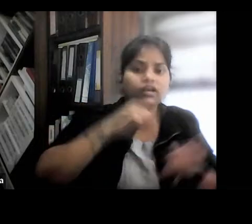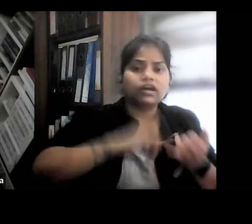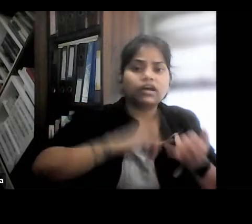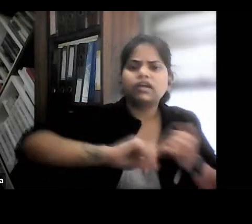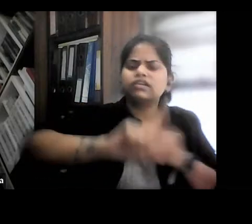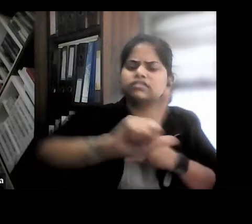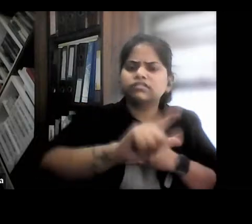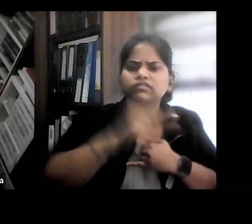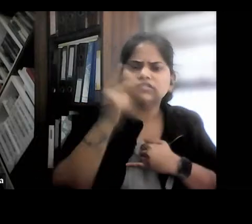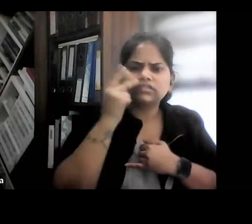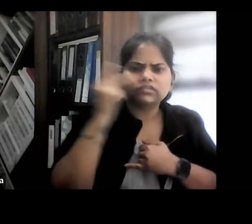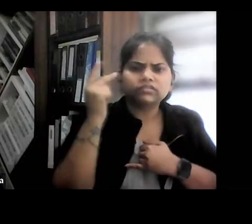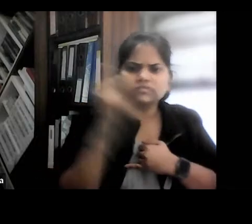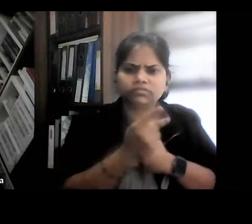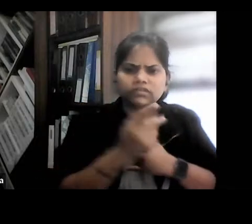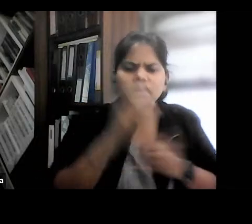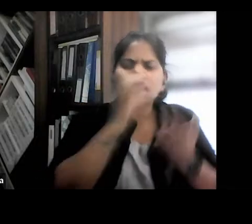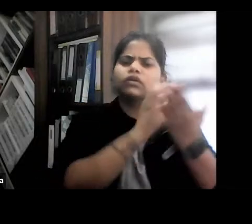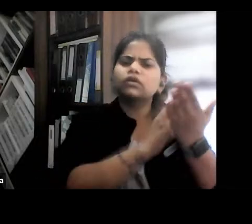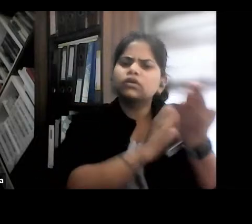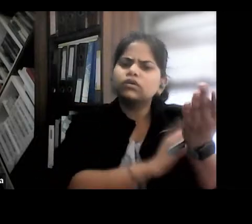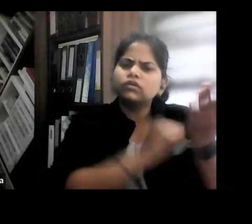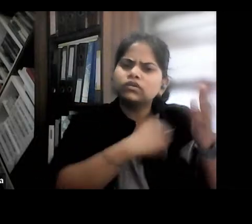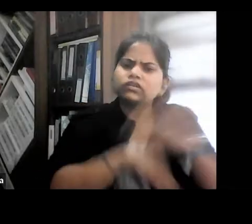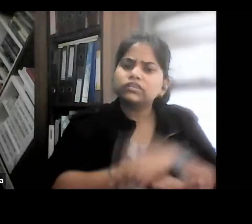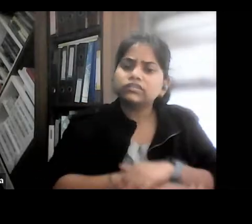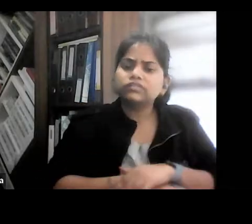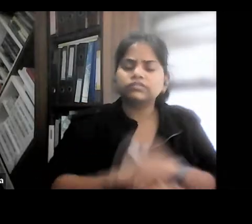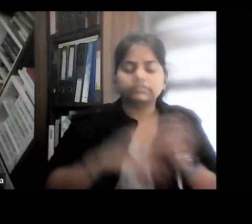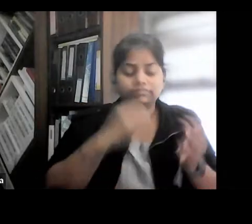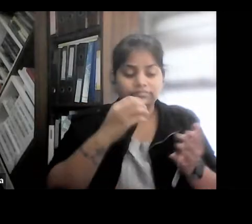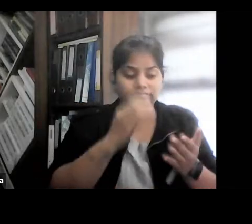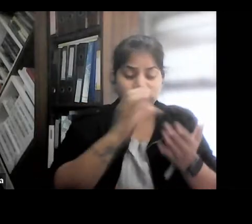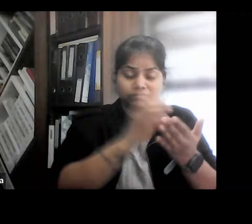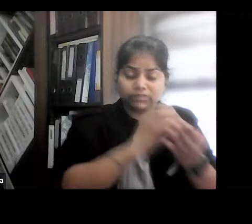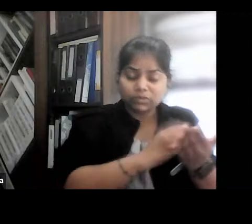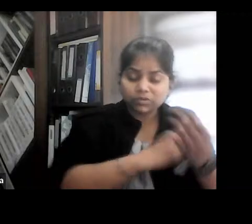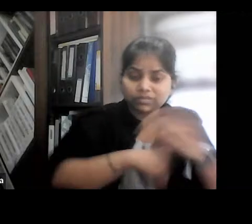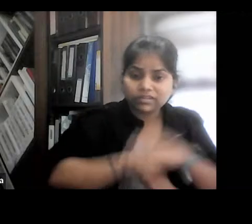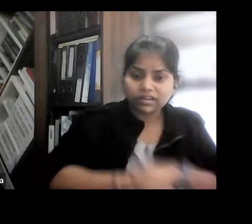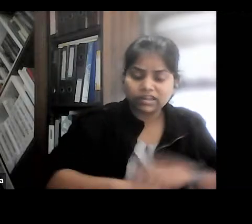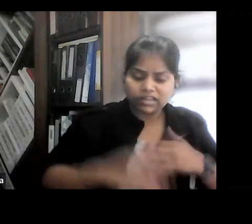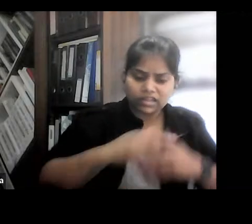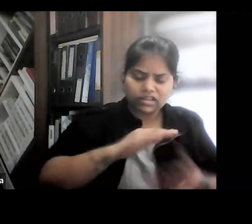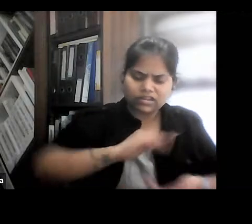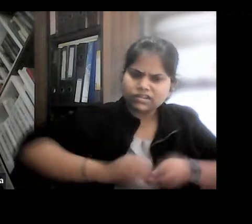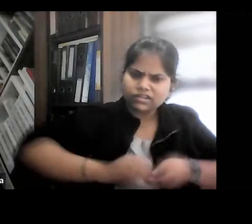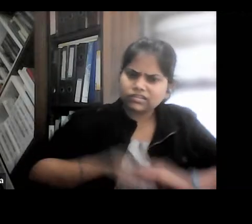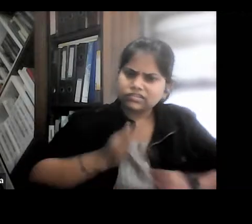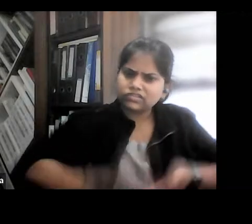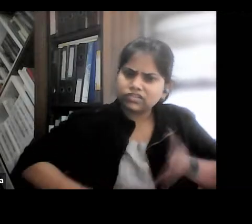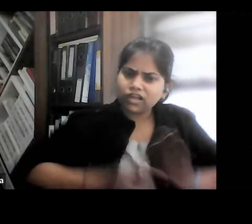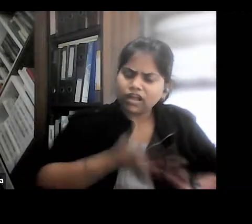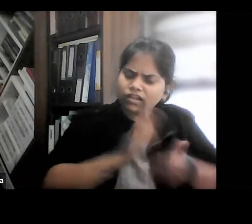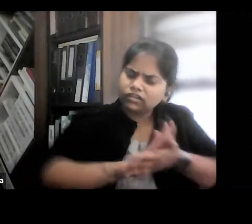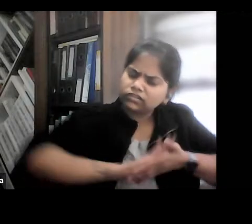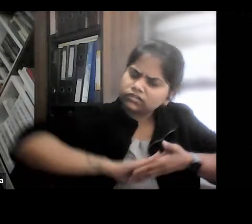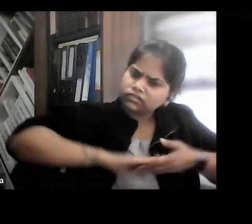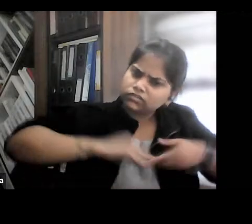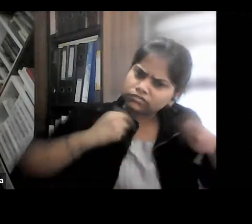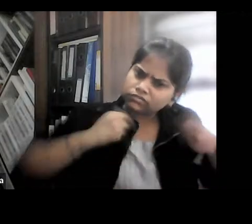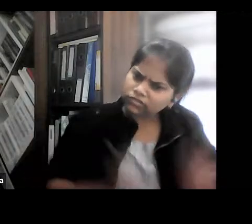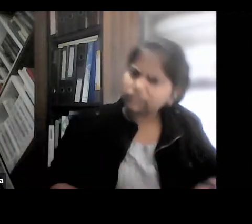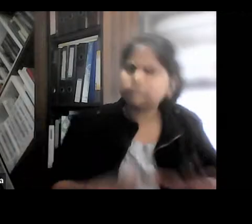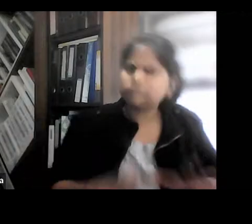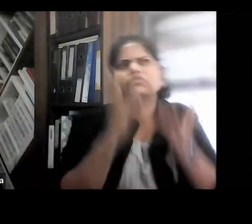that resists, challenges, and compels the reframing of normative ableist perceptions of deafness